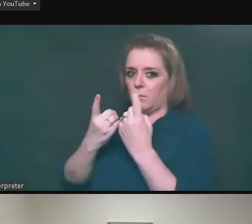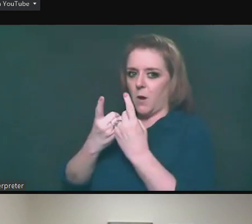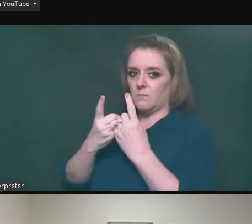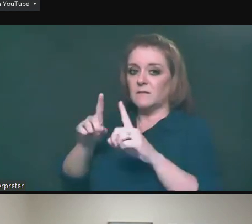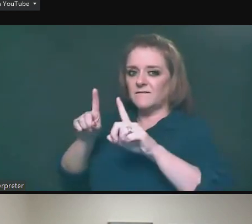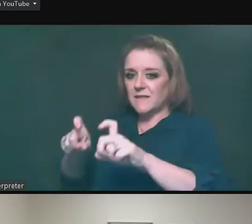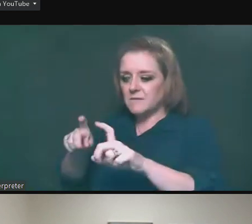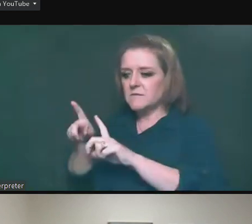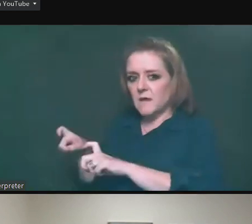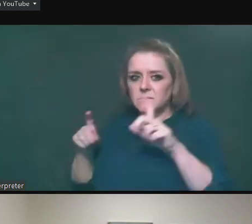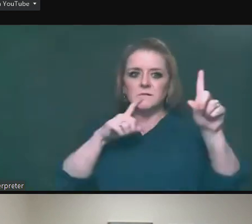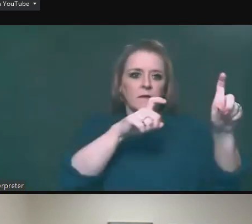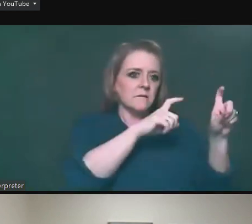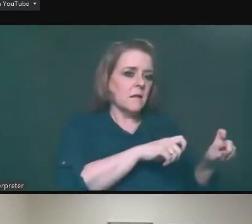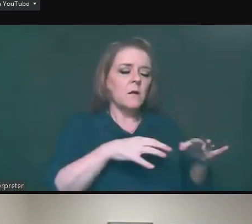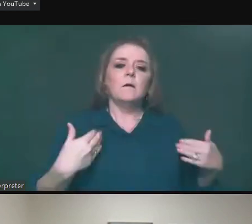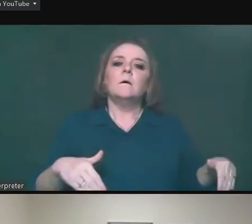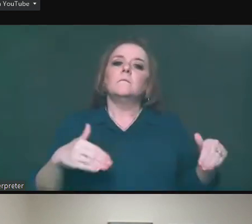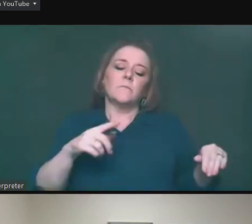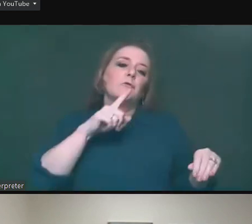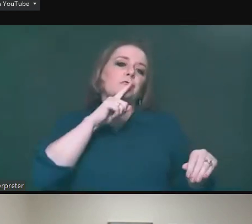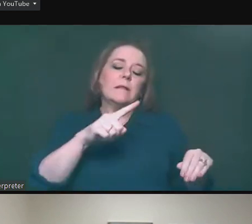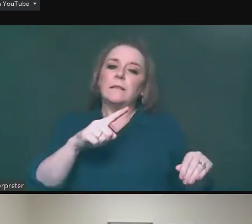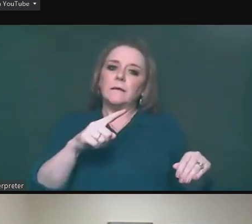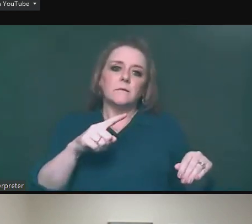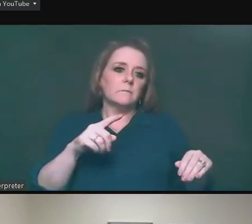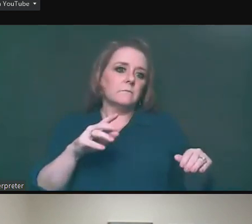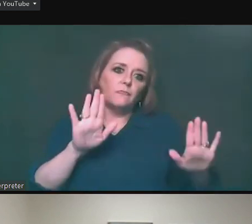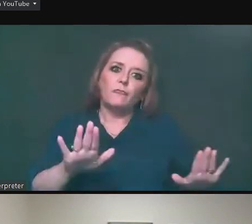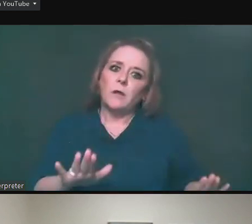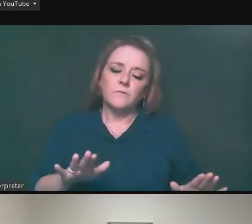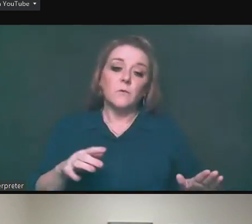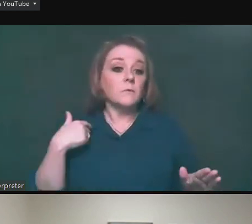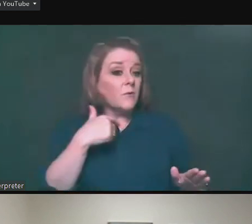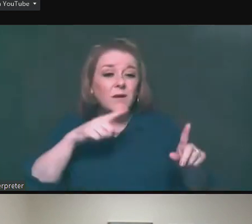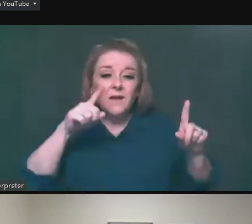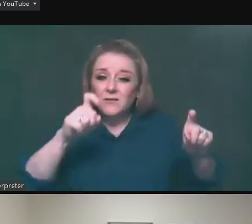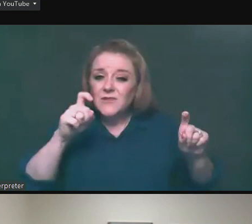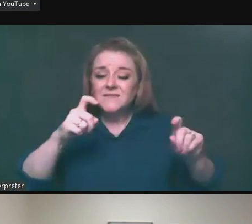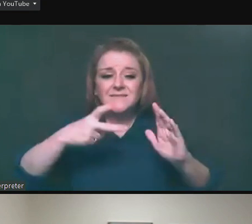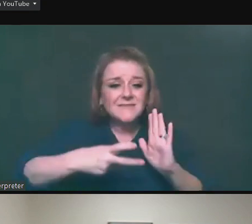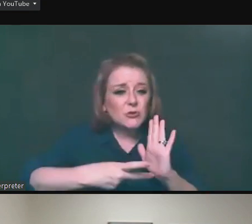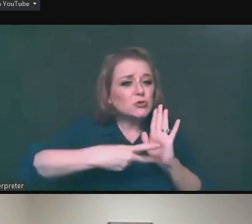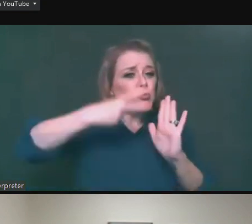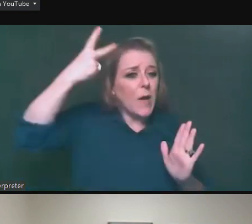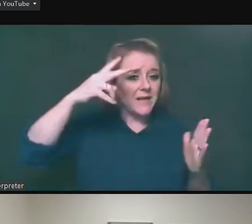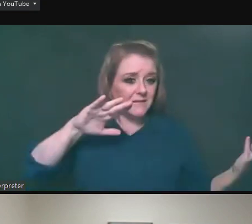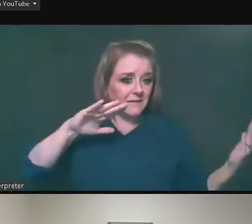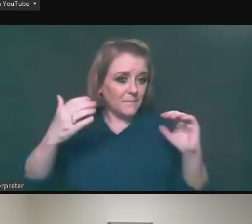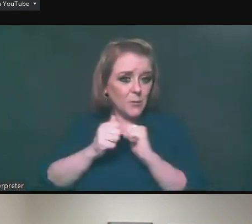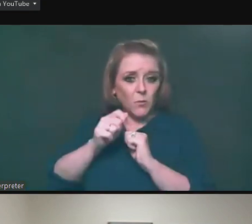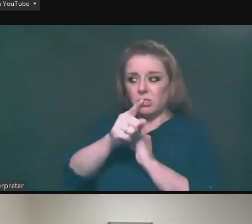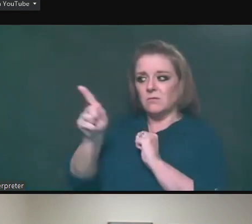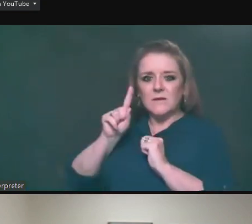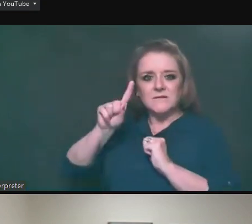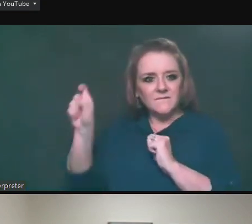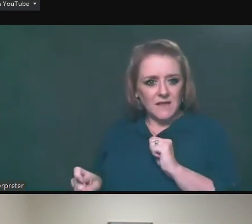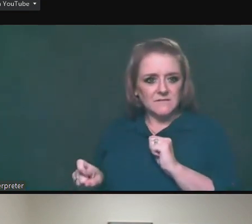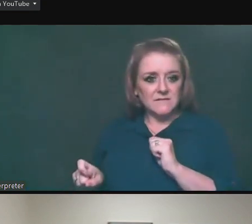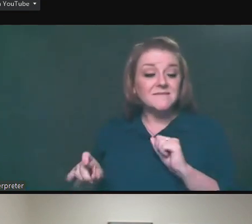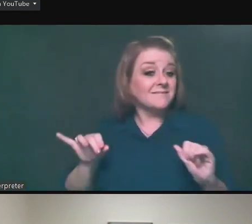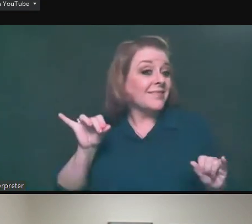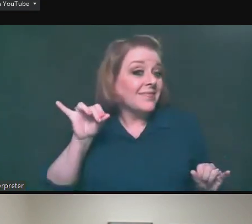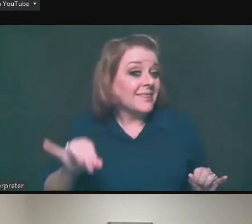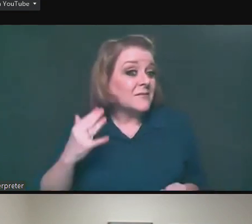We continue to test it just nearly twice the average of the rest of the state. And that's a big part of, I believe, why